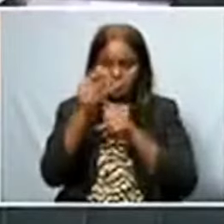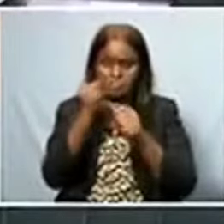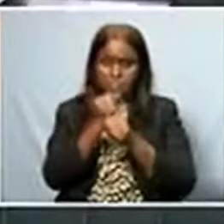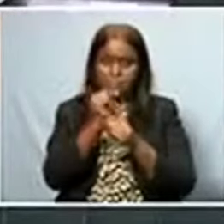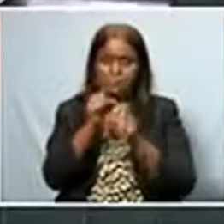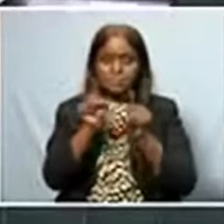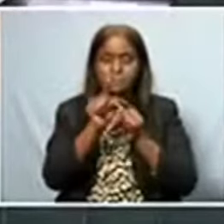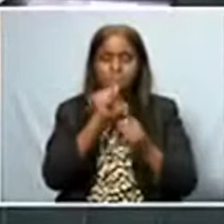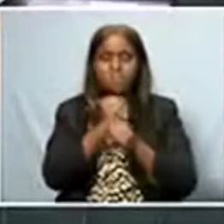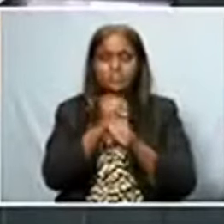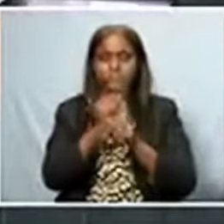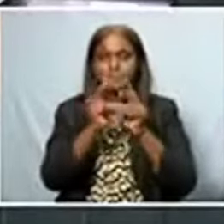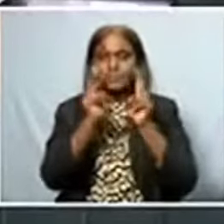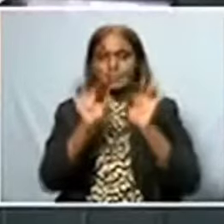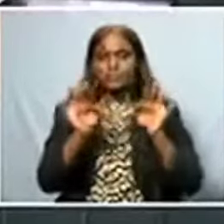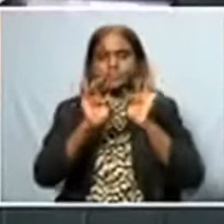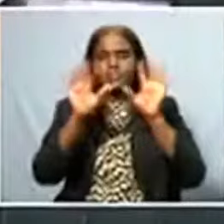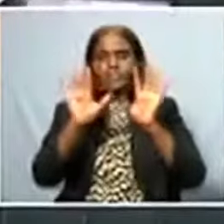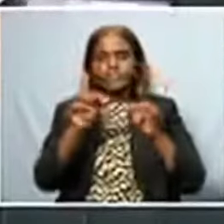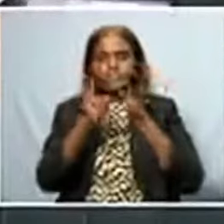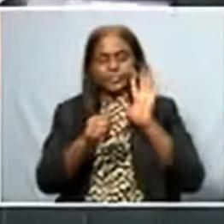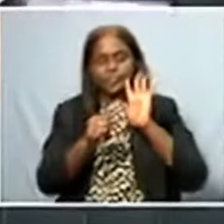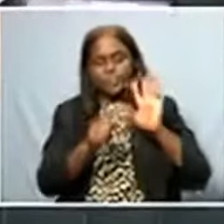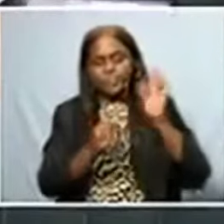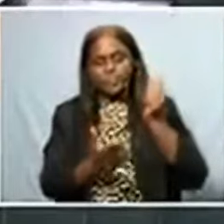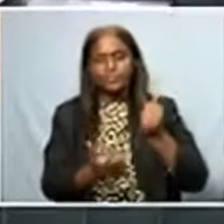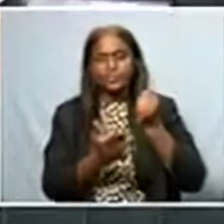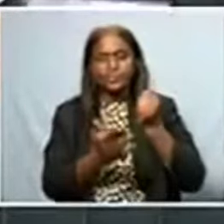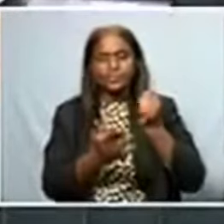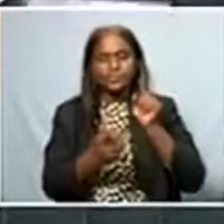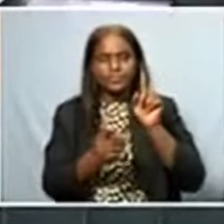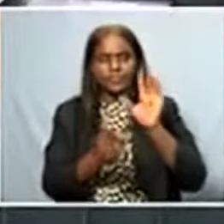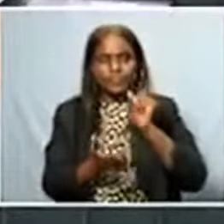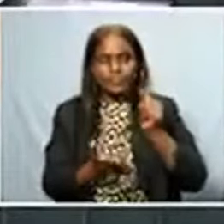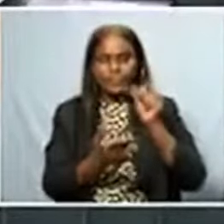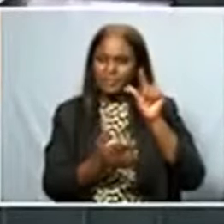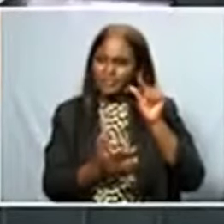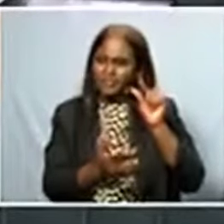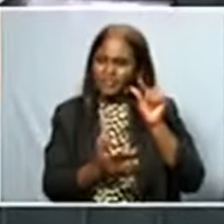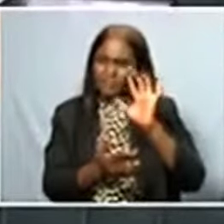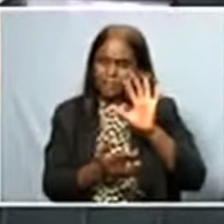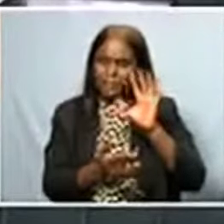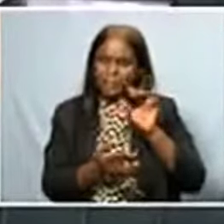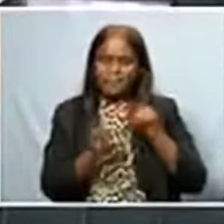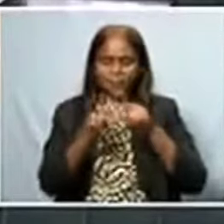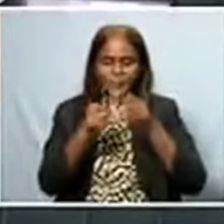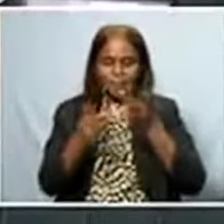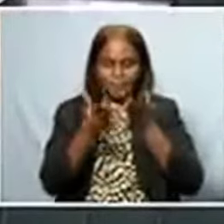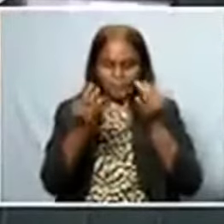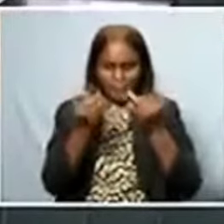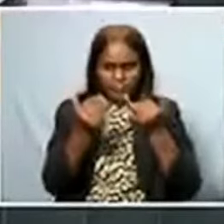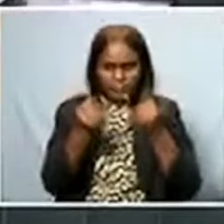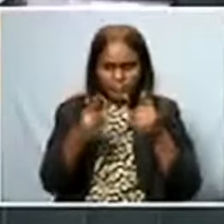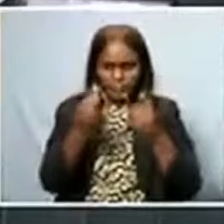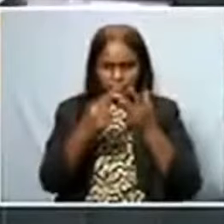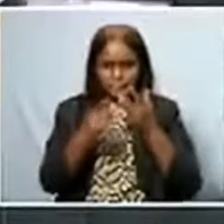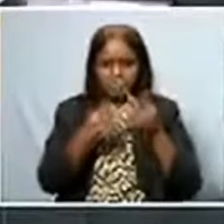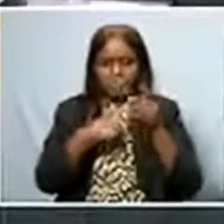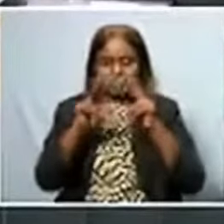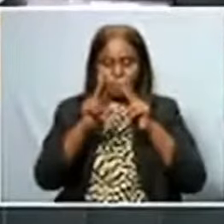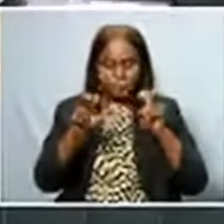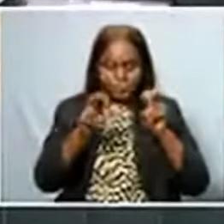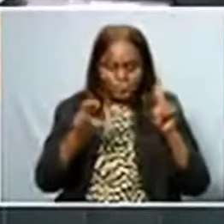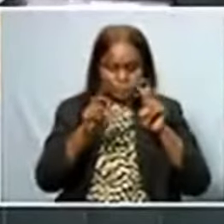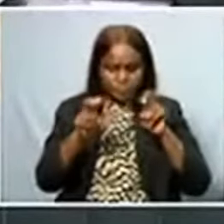This work is tremendous, but what is their budget? Their budget is so small. But where I searched